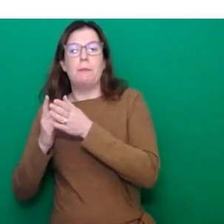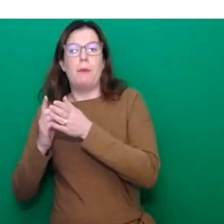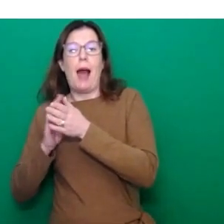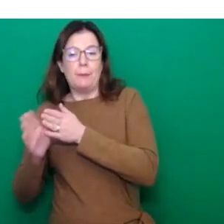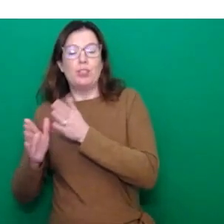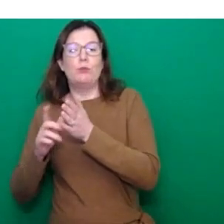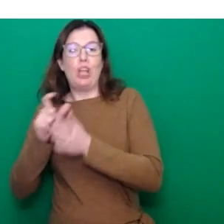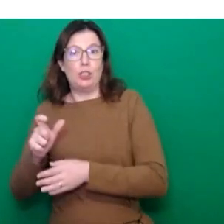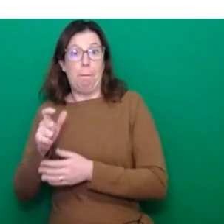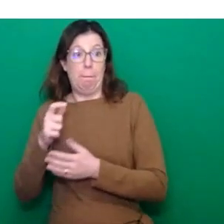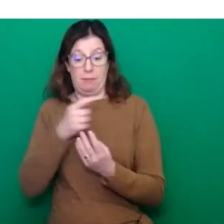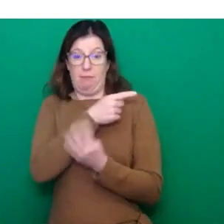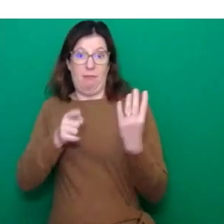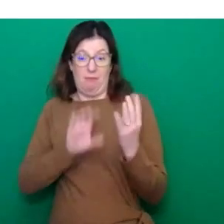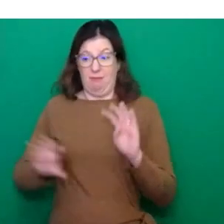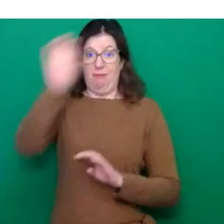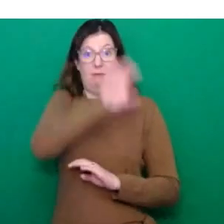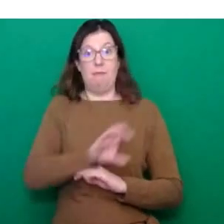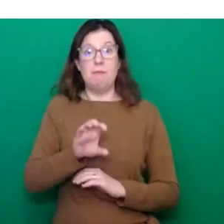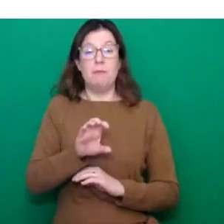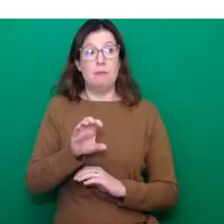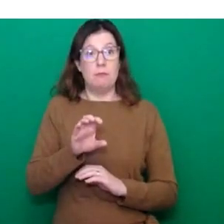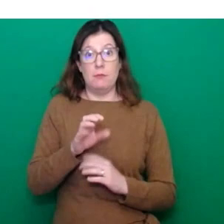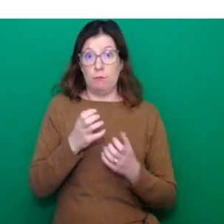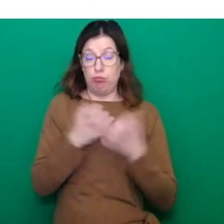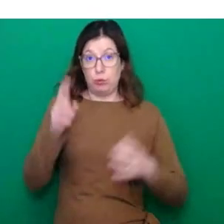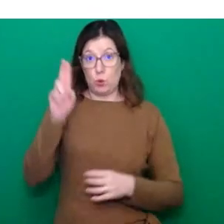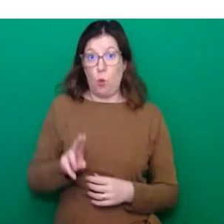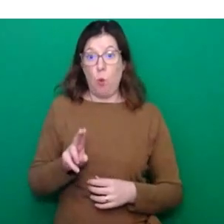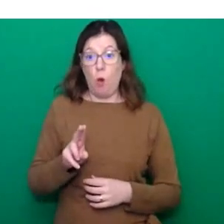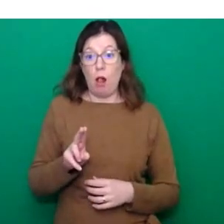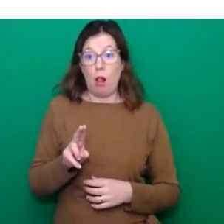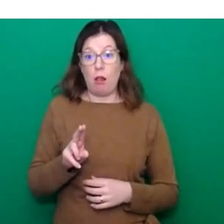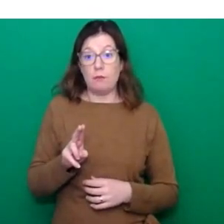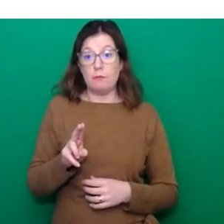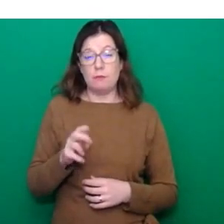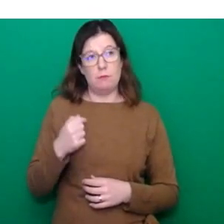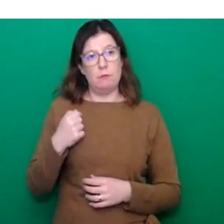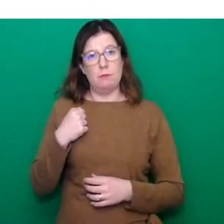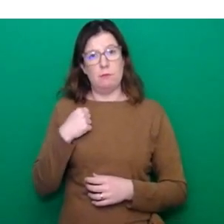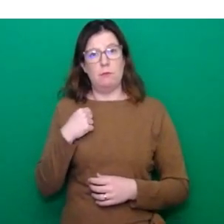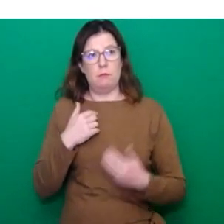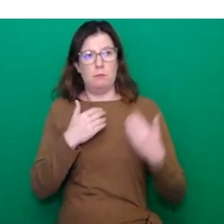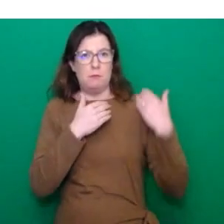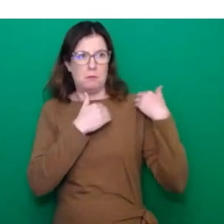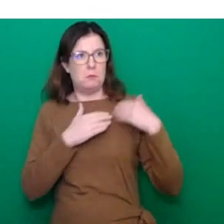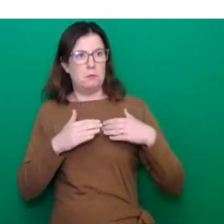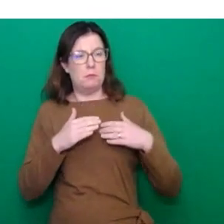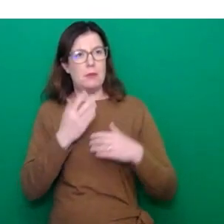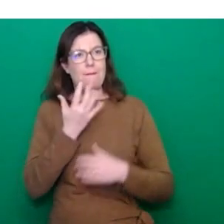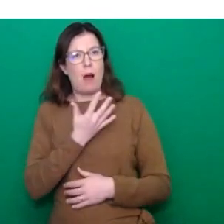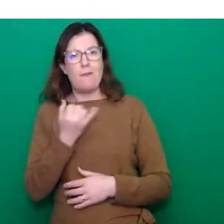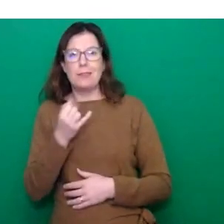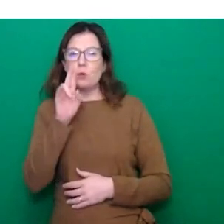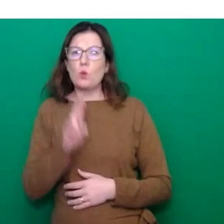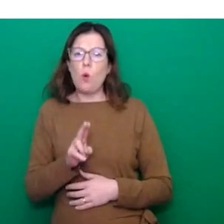many schools. And I think individually we probably all at least cover, I want to say at least 5 or 6 schools. Some it might be